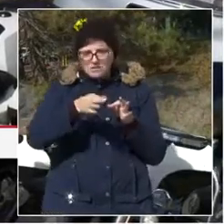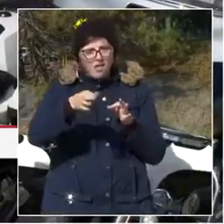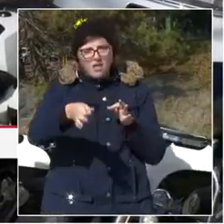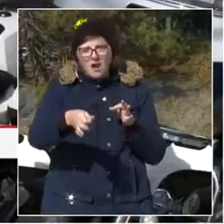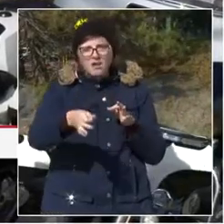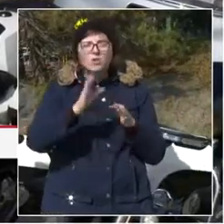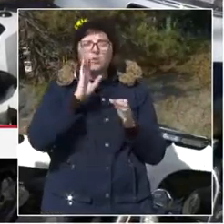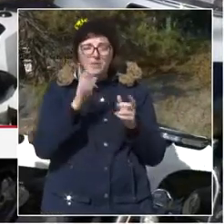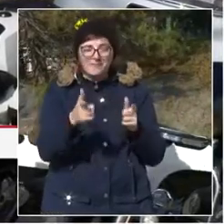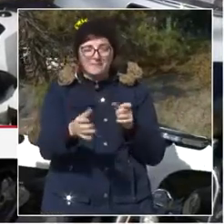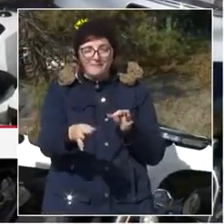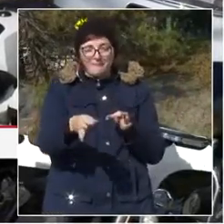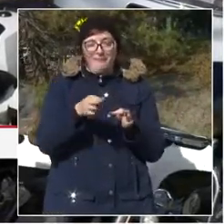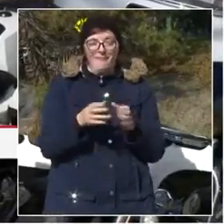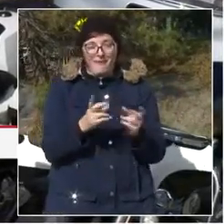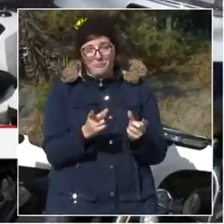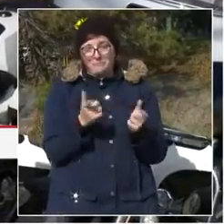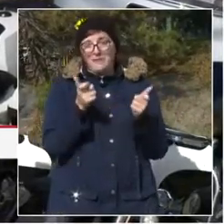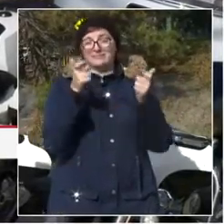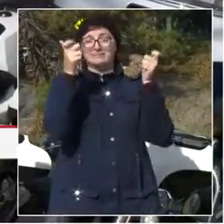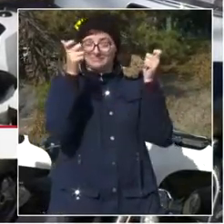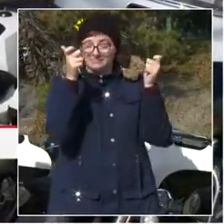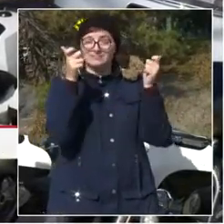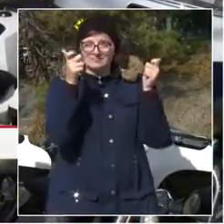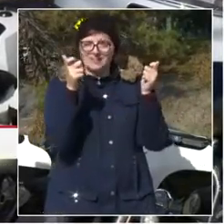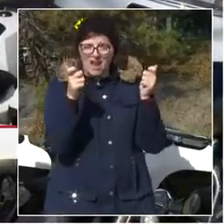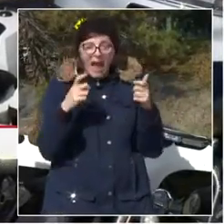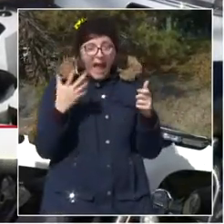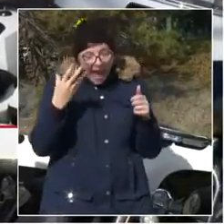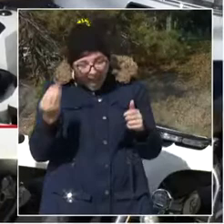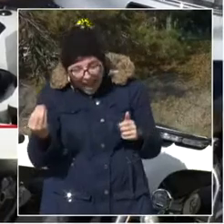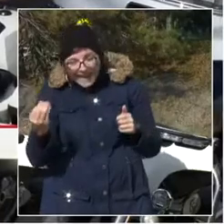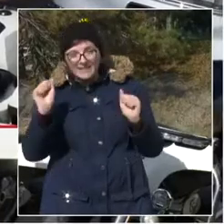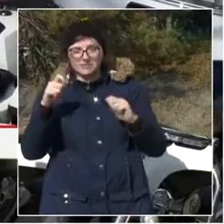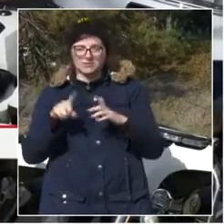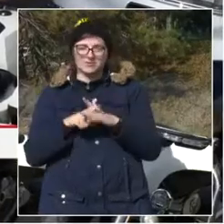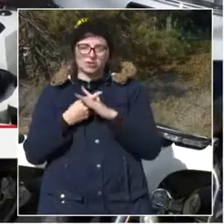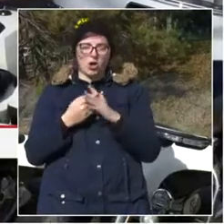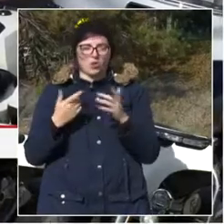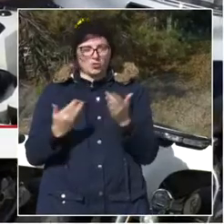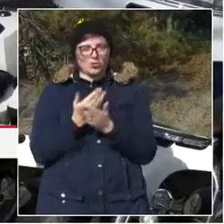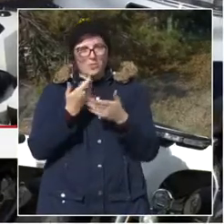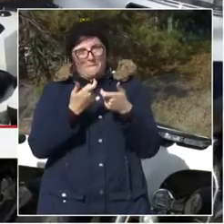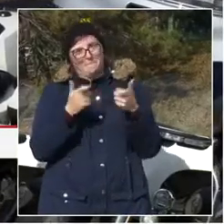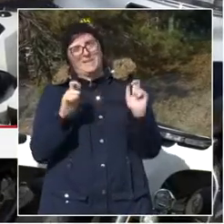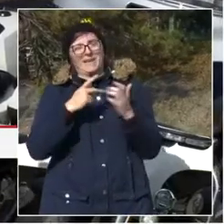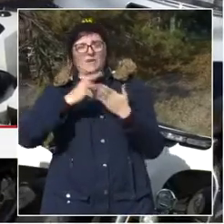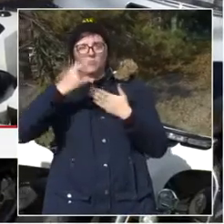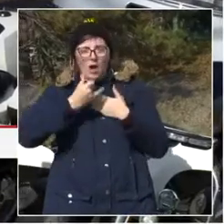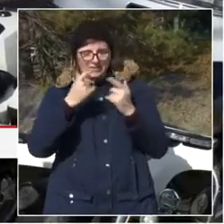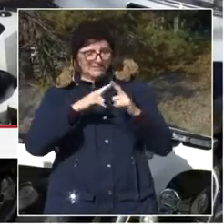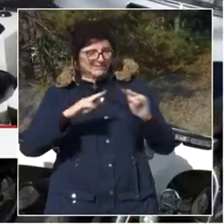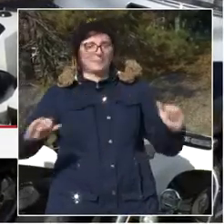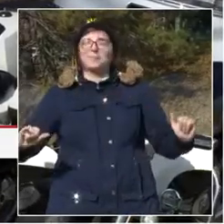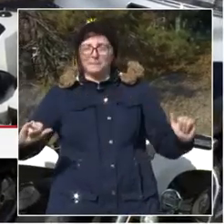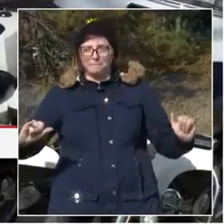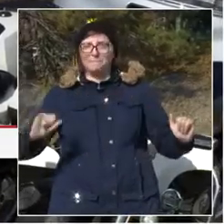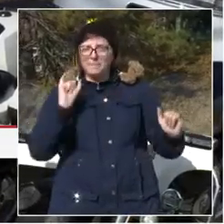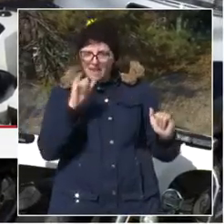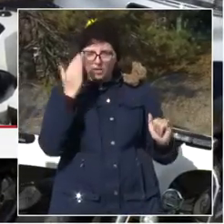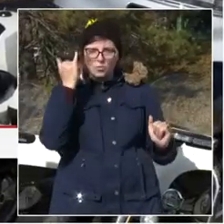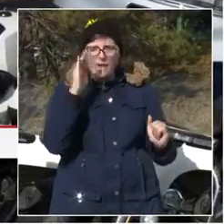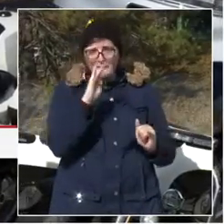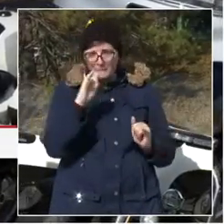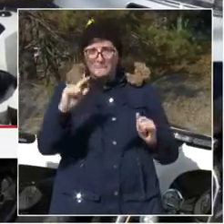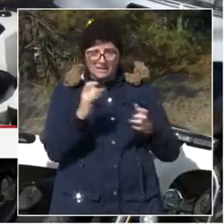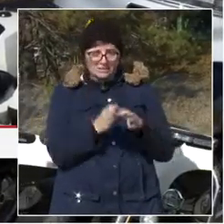they're going to be sped up, and we can start big new projects. So that's why the infrastructure bill is really so critical. But it's